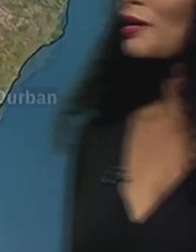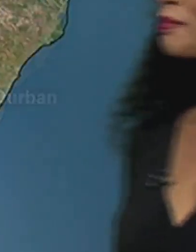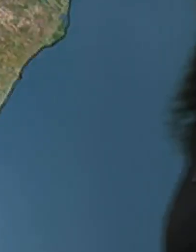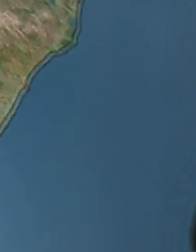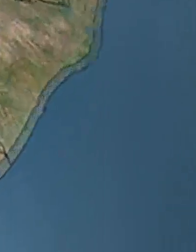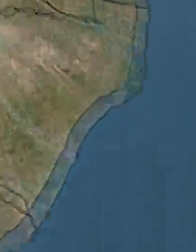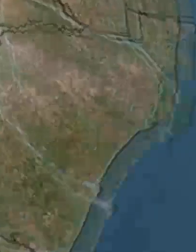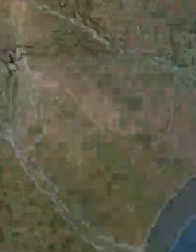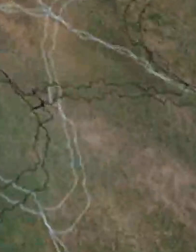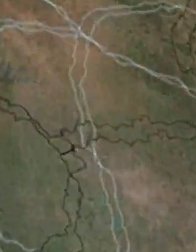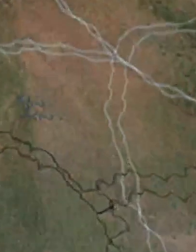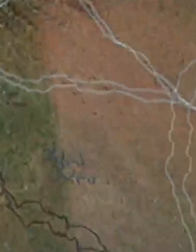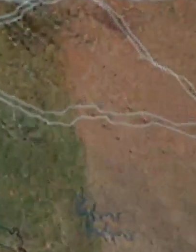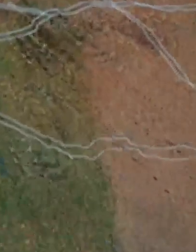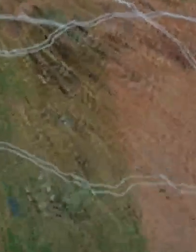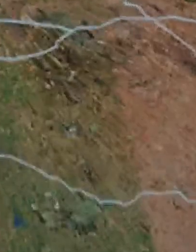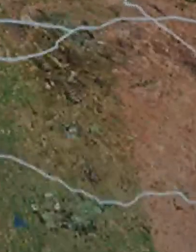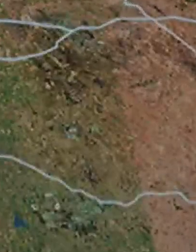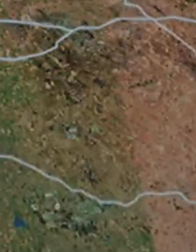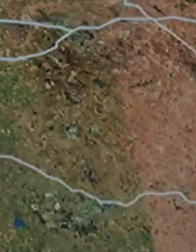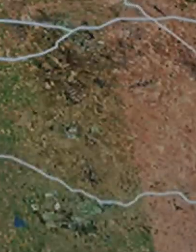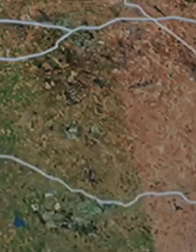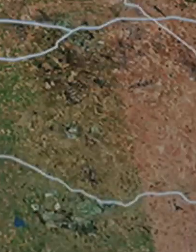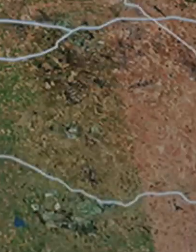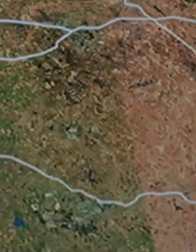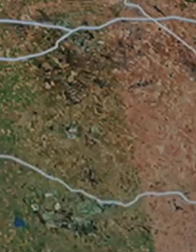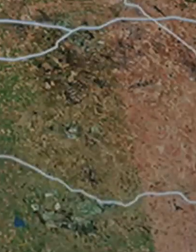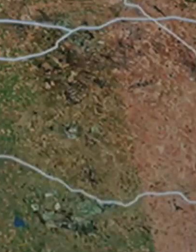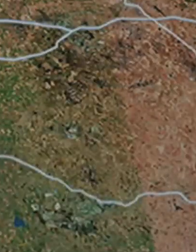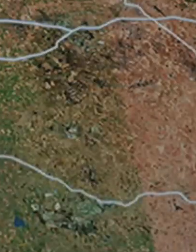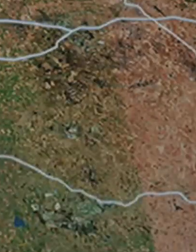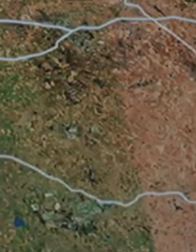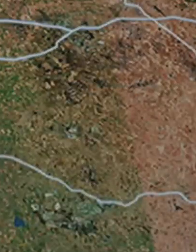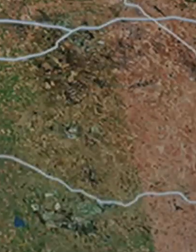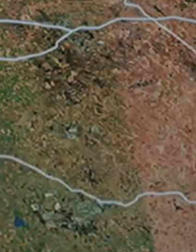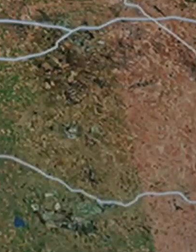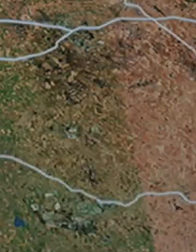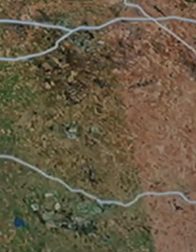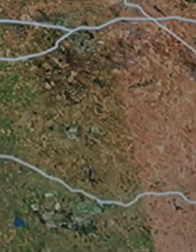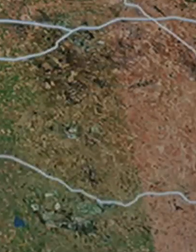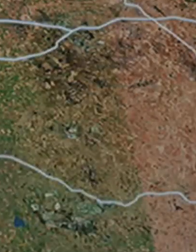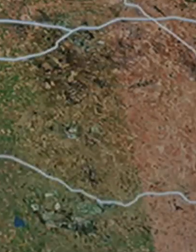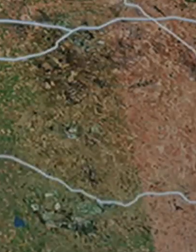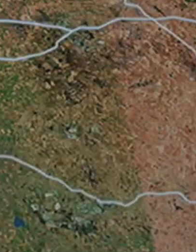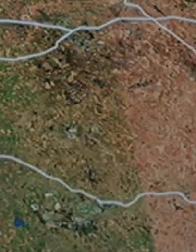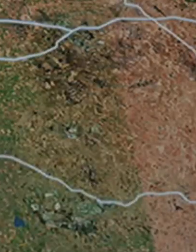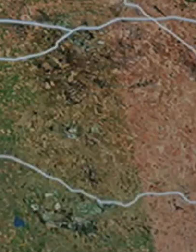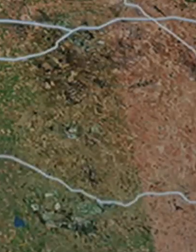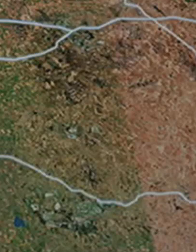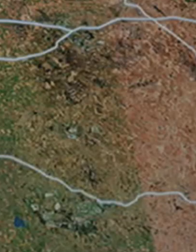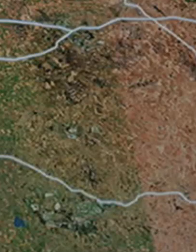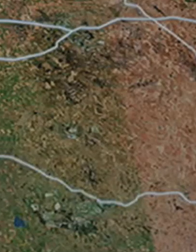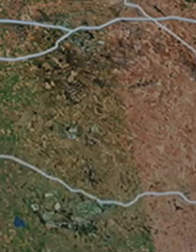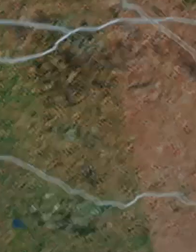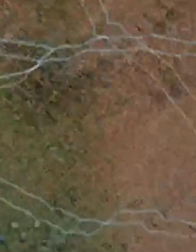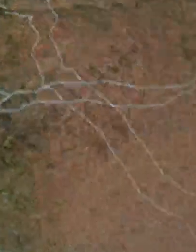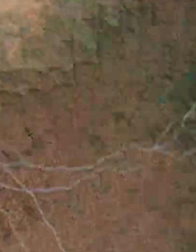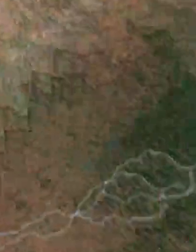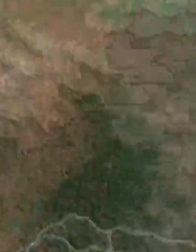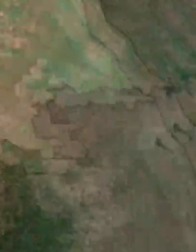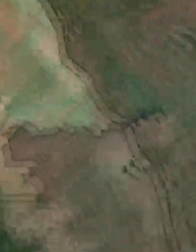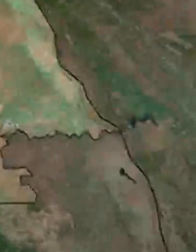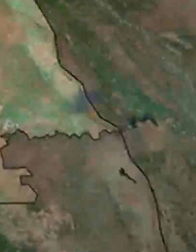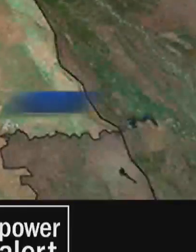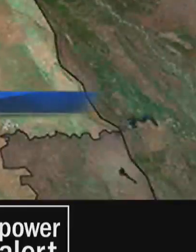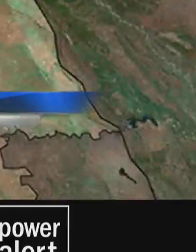lebele di temperature tsa rona Gauteng e lebega itekanetse thata go tla nna le gone go nna tsiditsana mo profenseng mme re lebelle ka moso